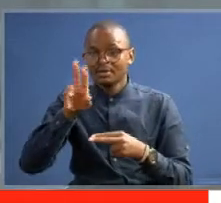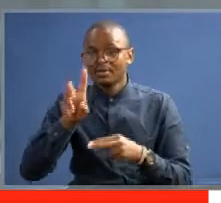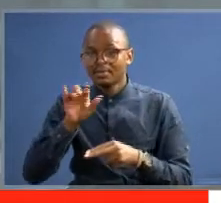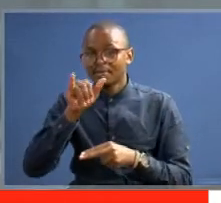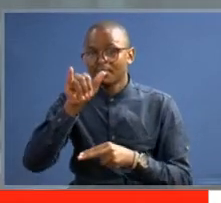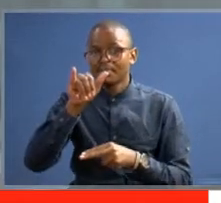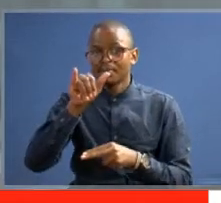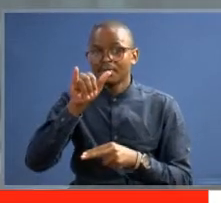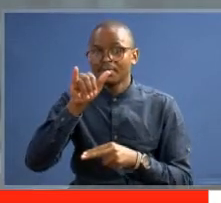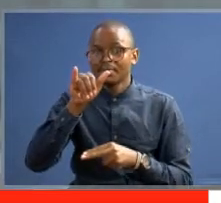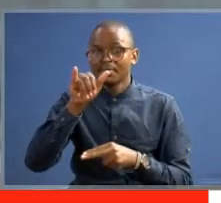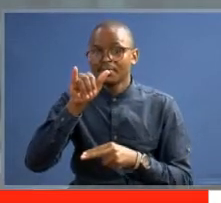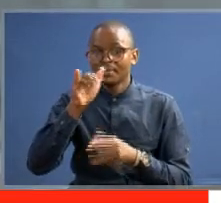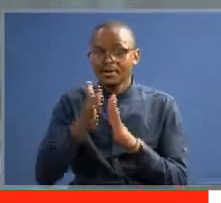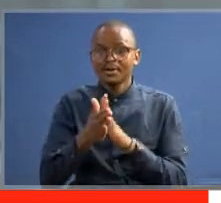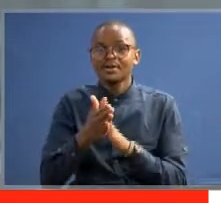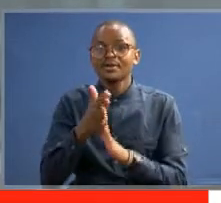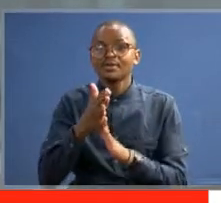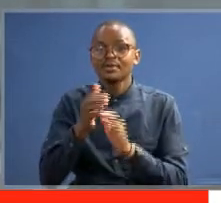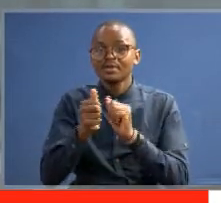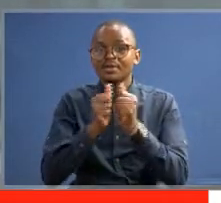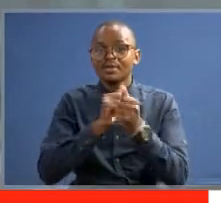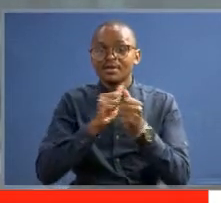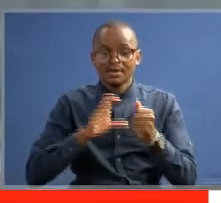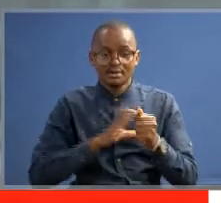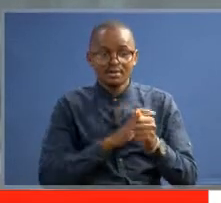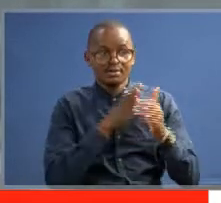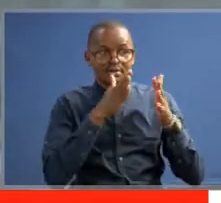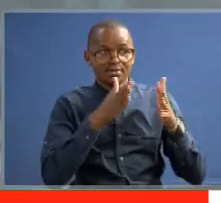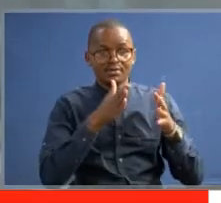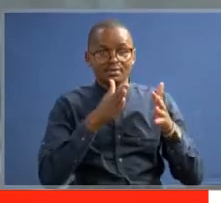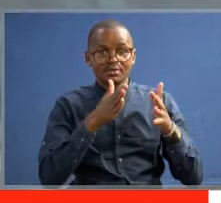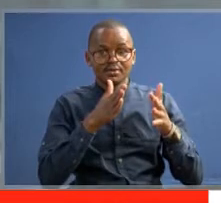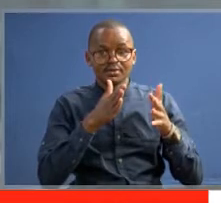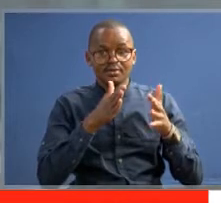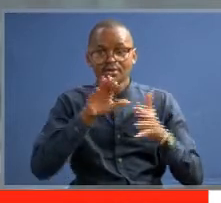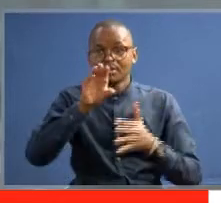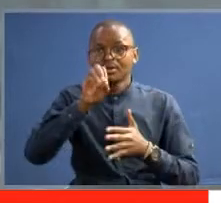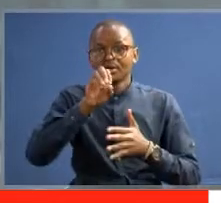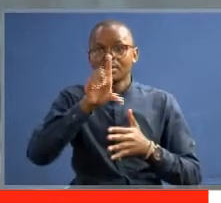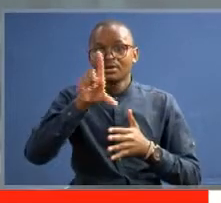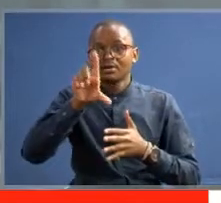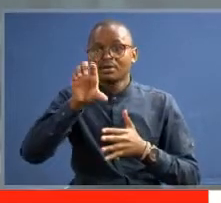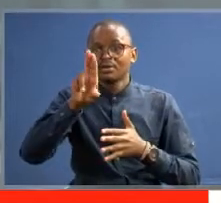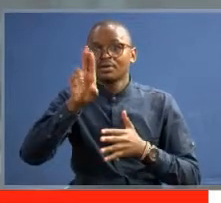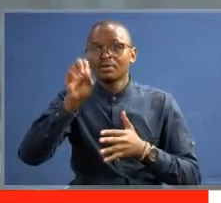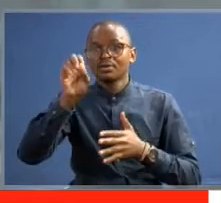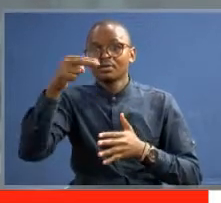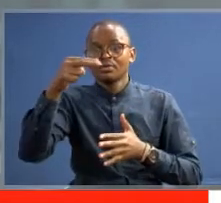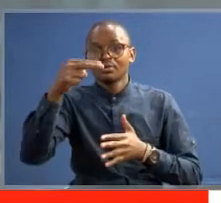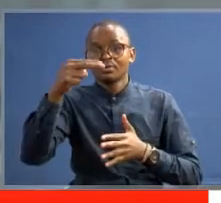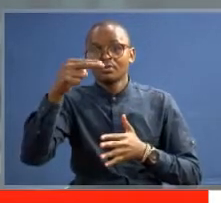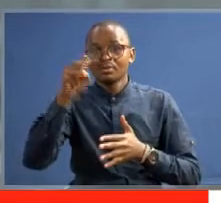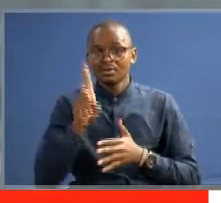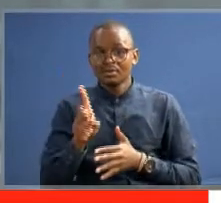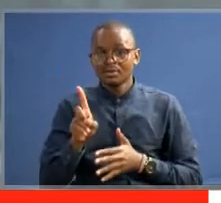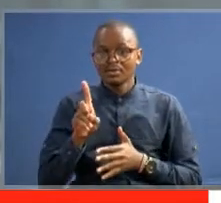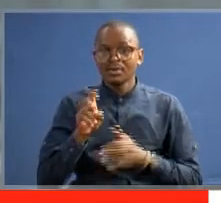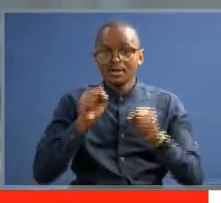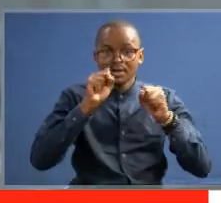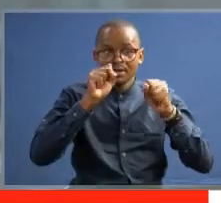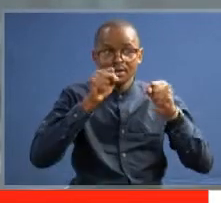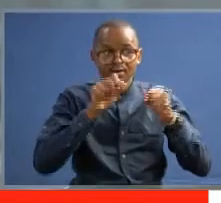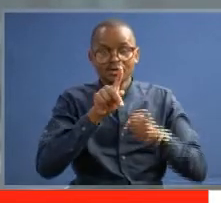by the immediate sports commissioner, Bwana Gordon Oluoch, who is not new to Kenyatta University. Bwana Gordon Oluoch, karibu